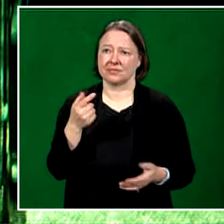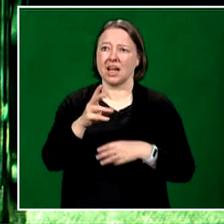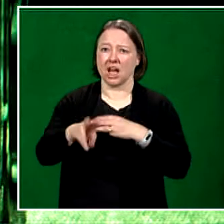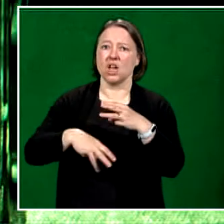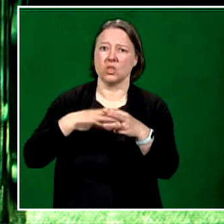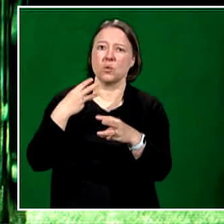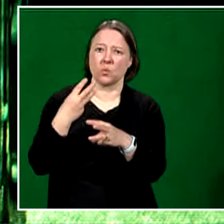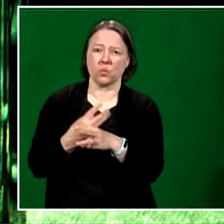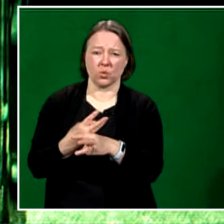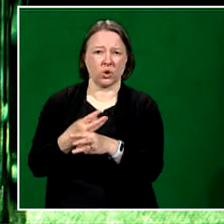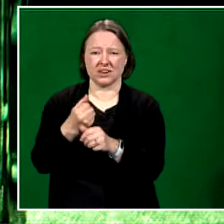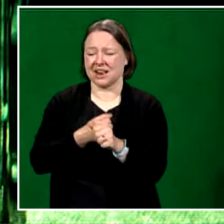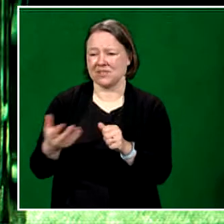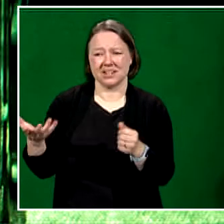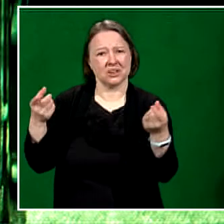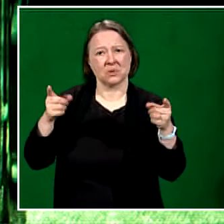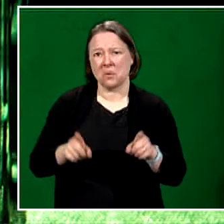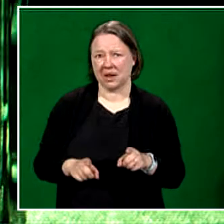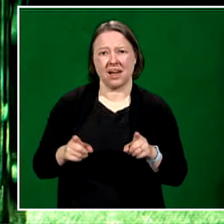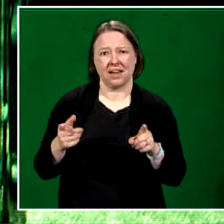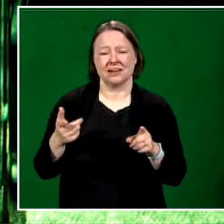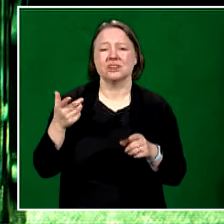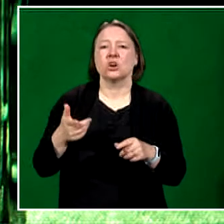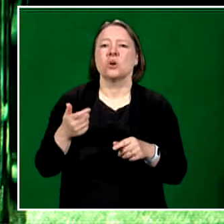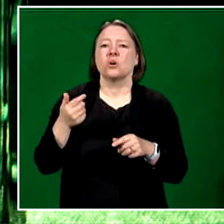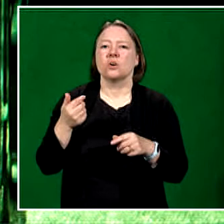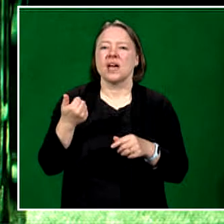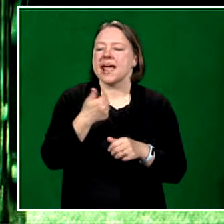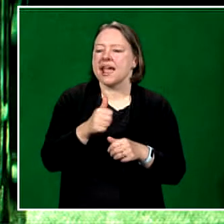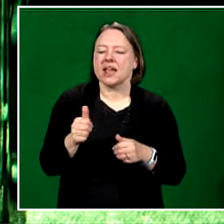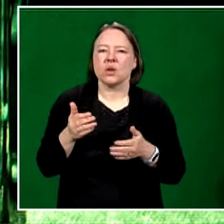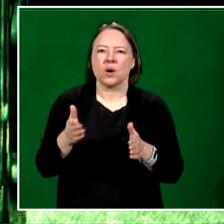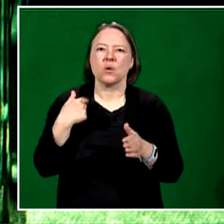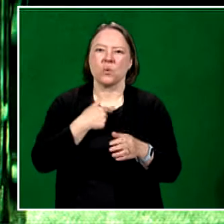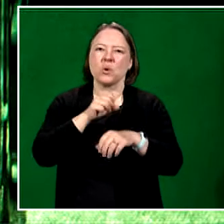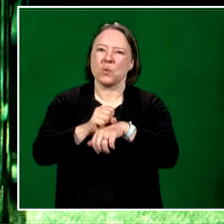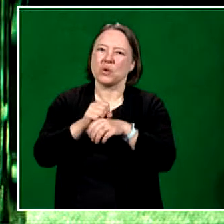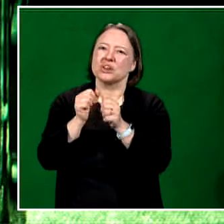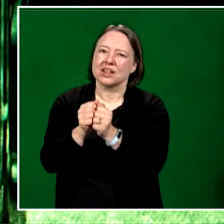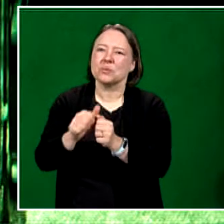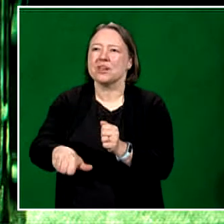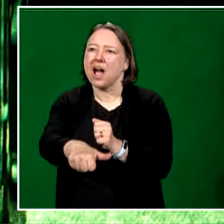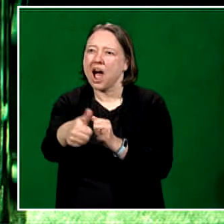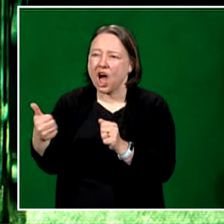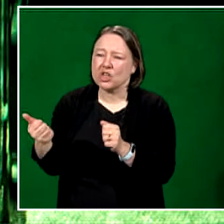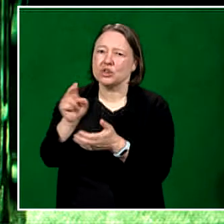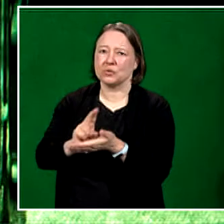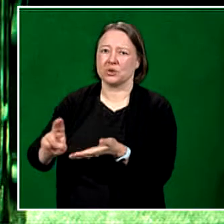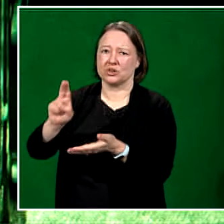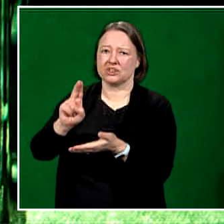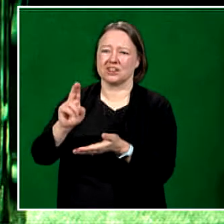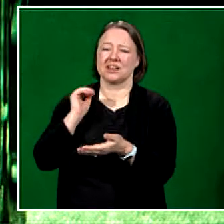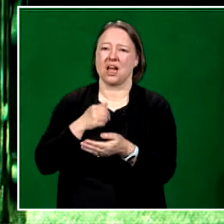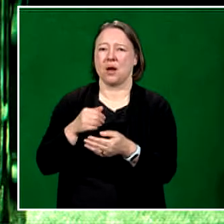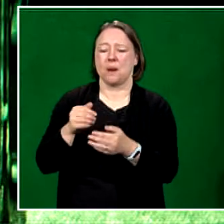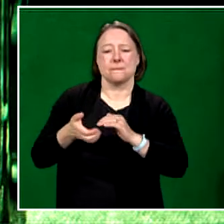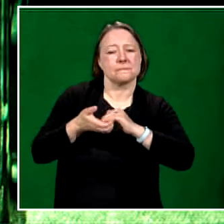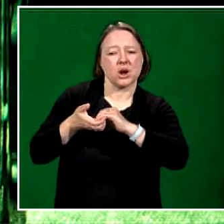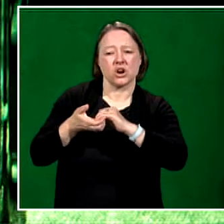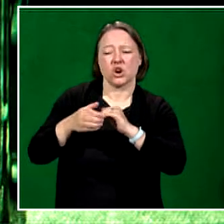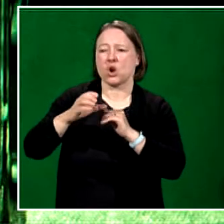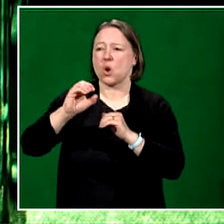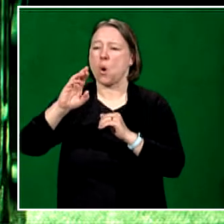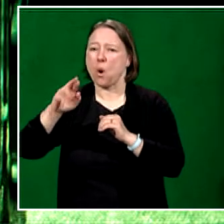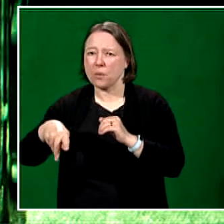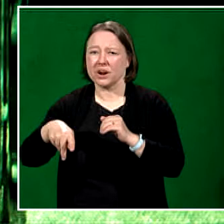world and the state of everything going on. So any way that we can work together with other universities, our partner corporations, our